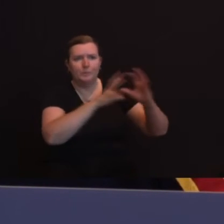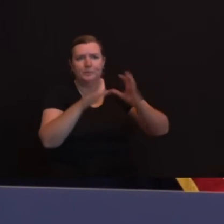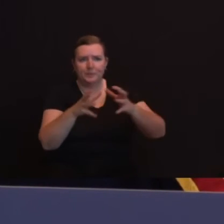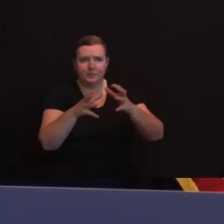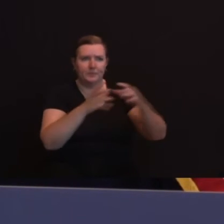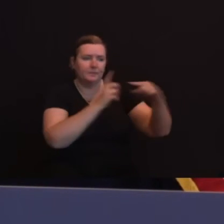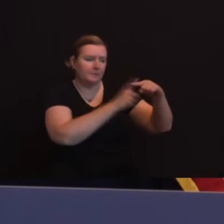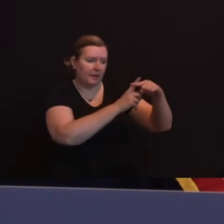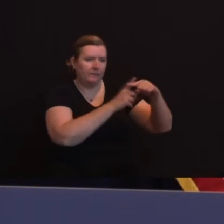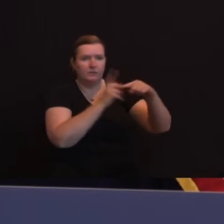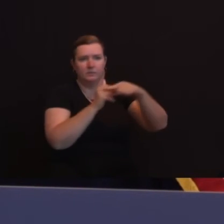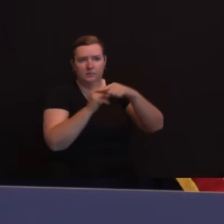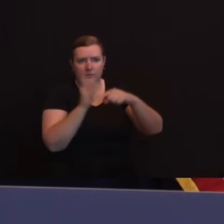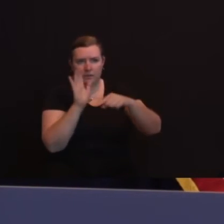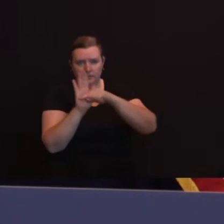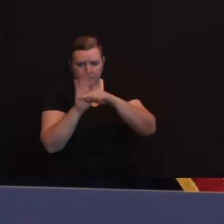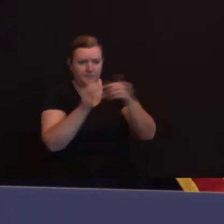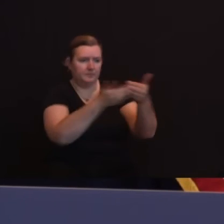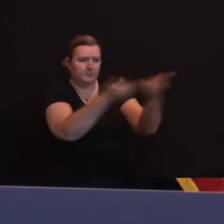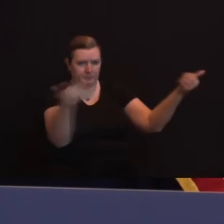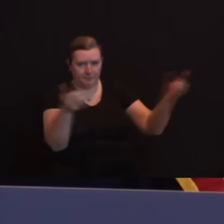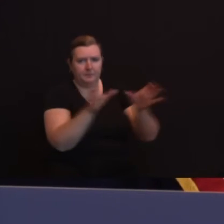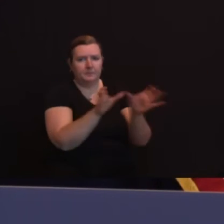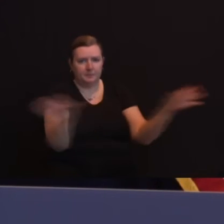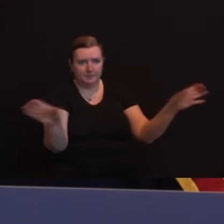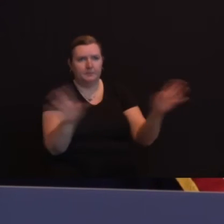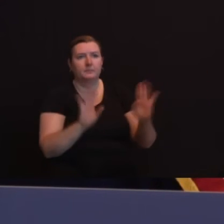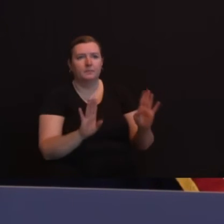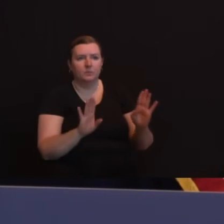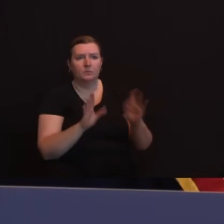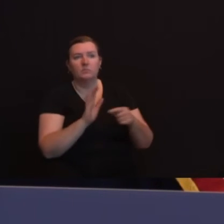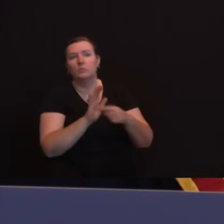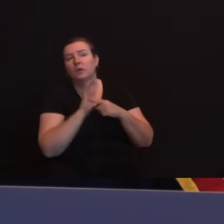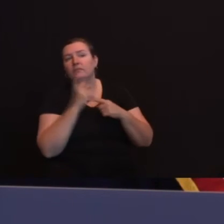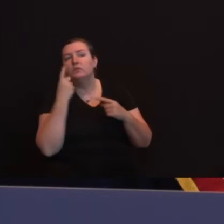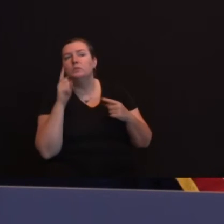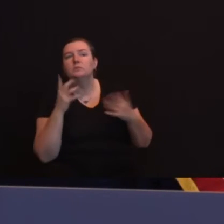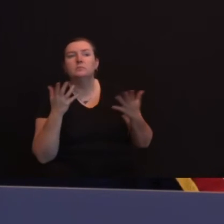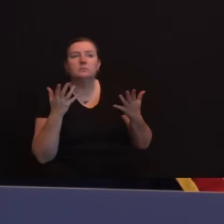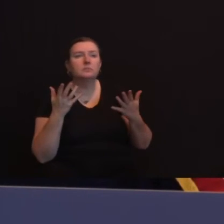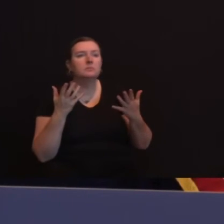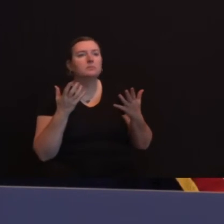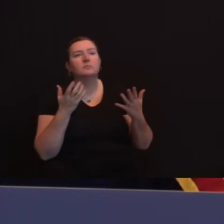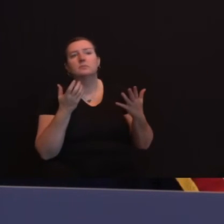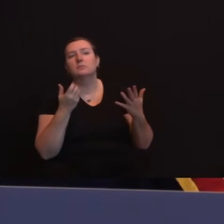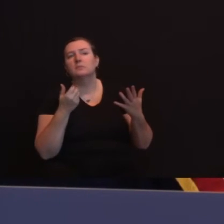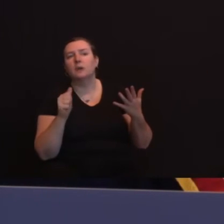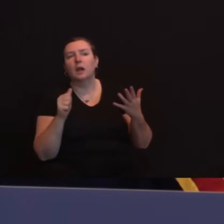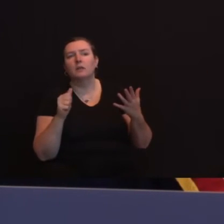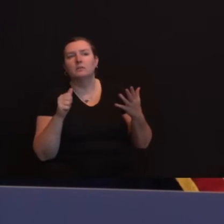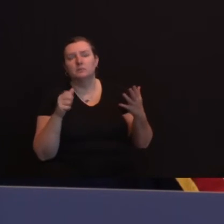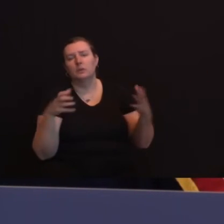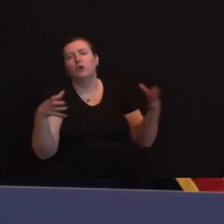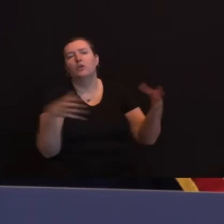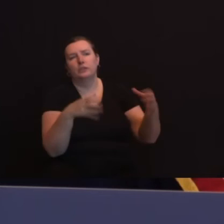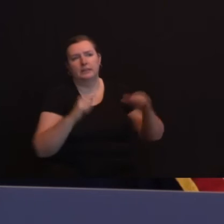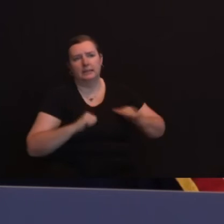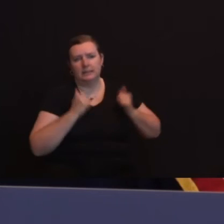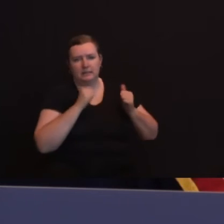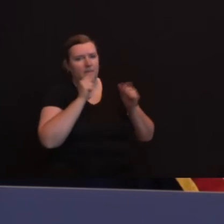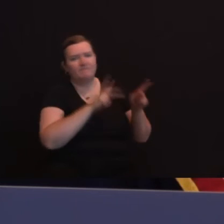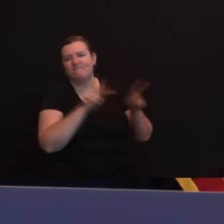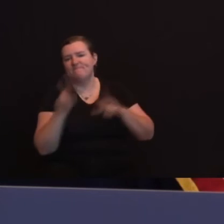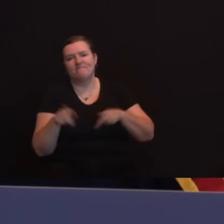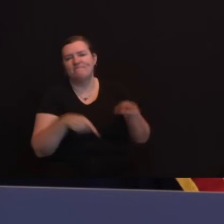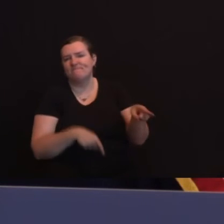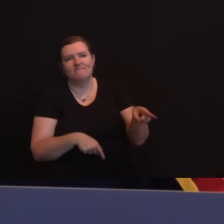appropriately. The requirements for any congregate living is the same, no